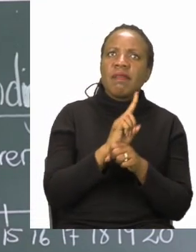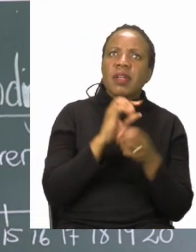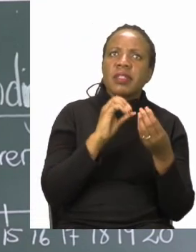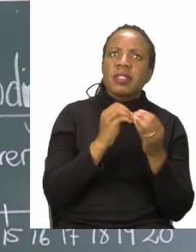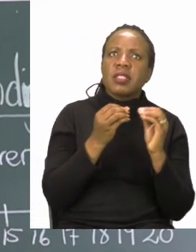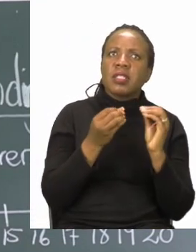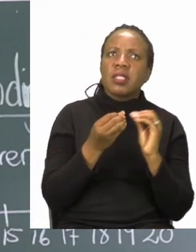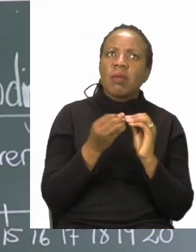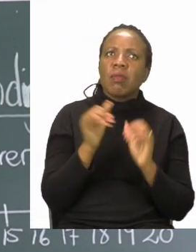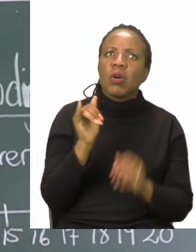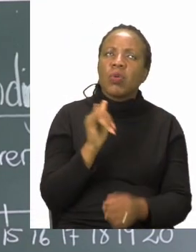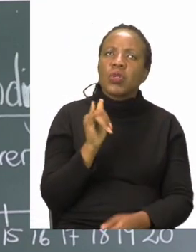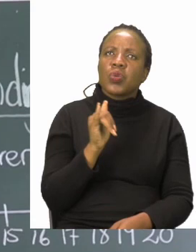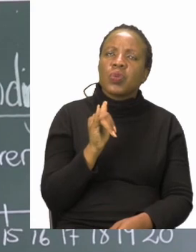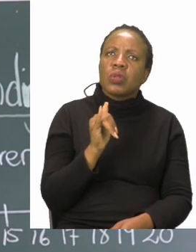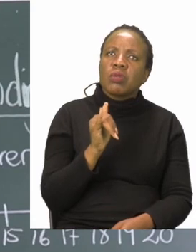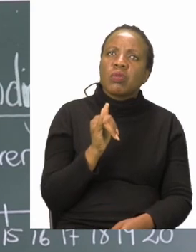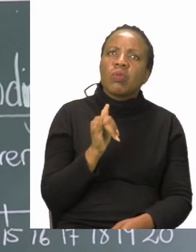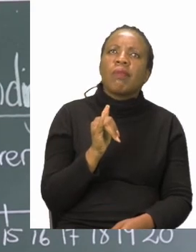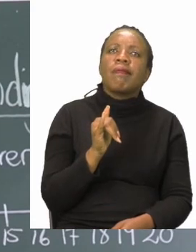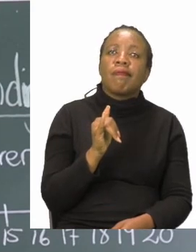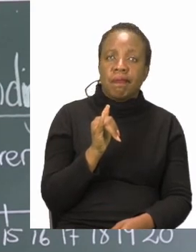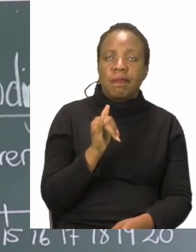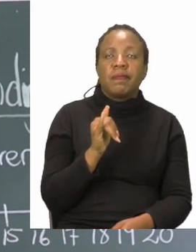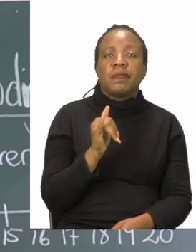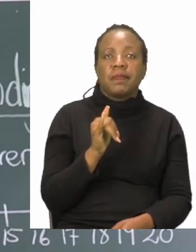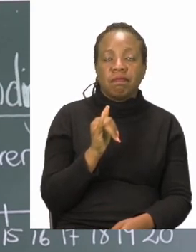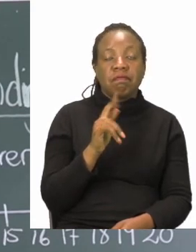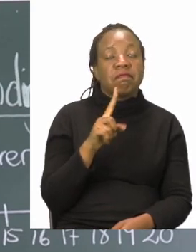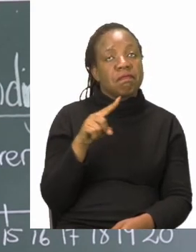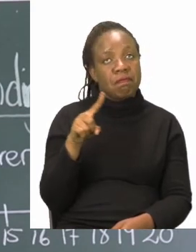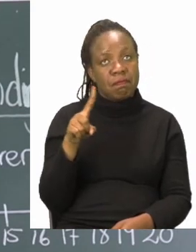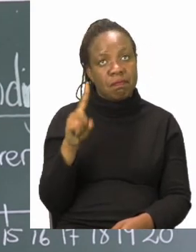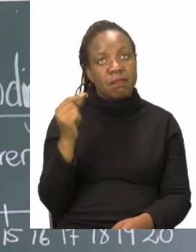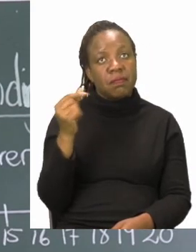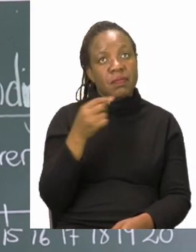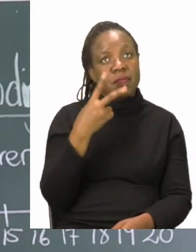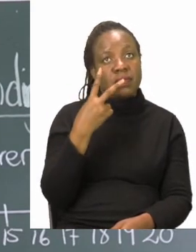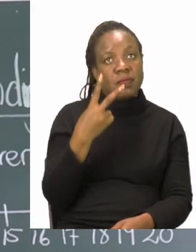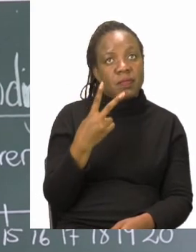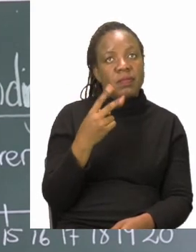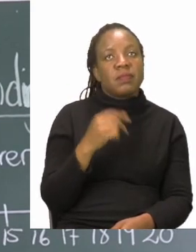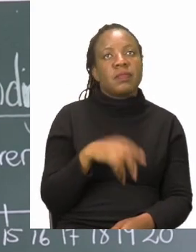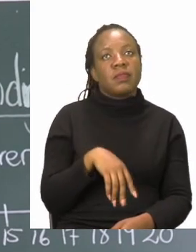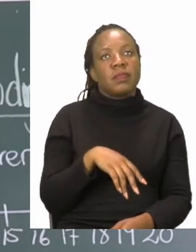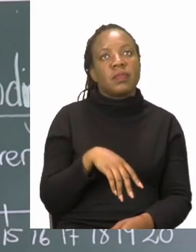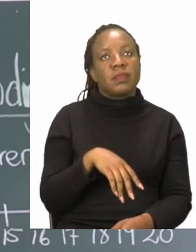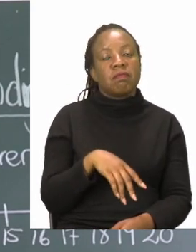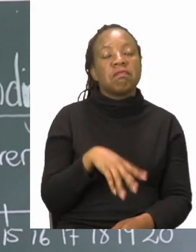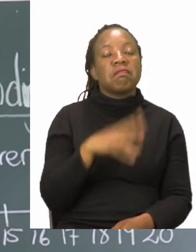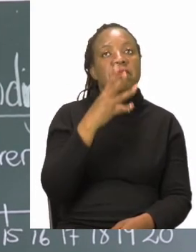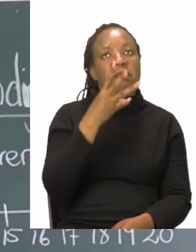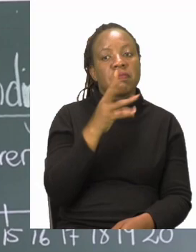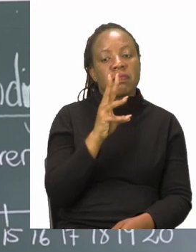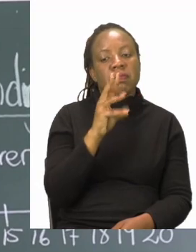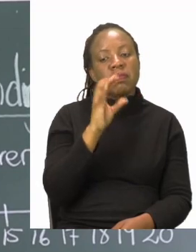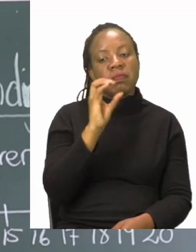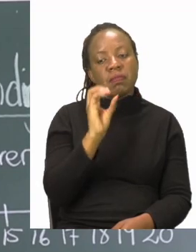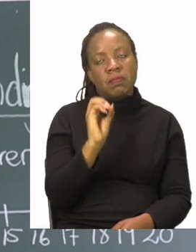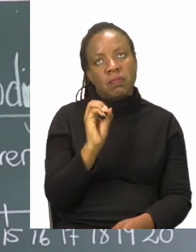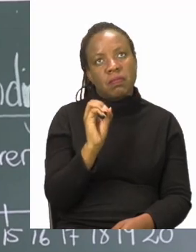write down? That's right, grade 2s. It's the number